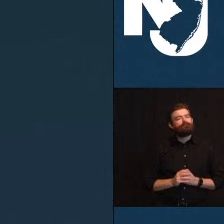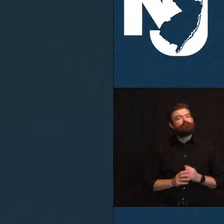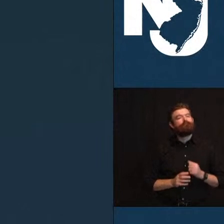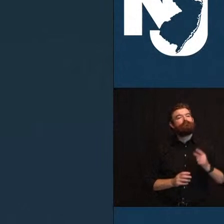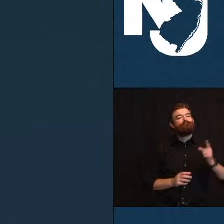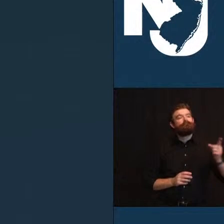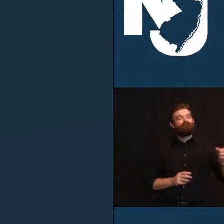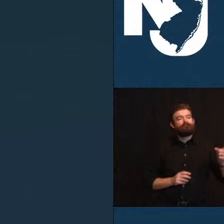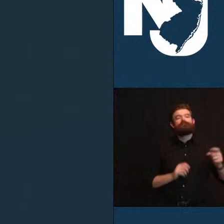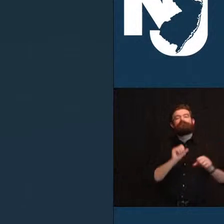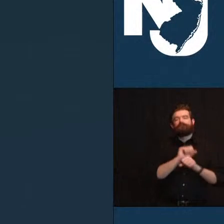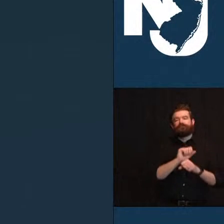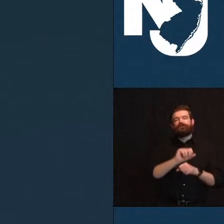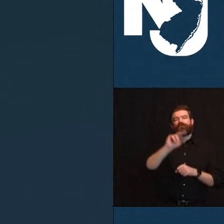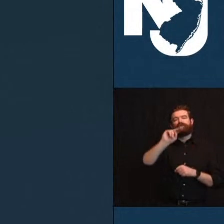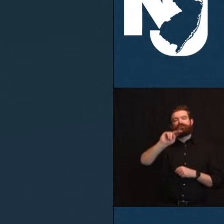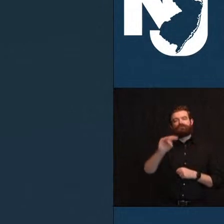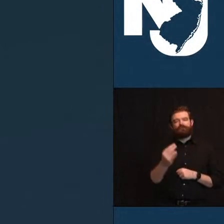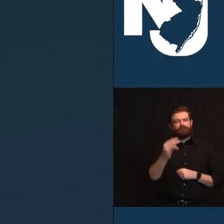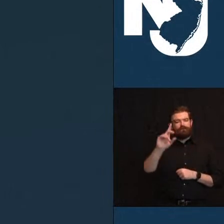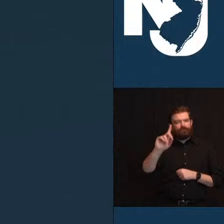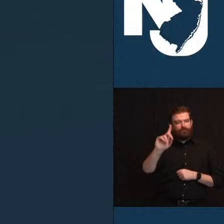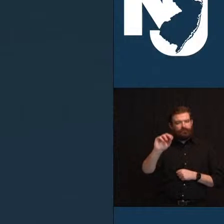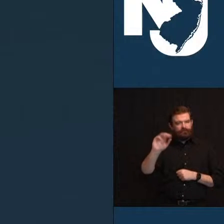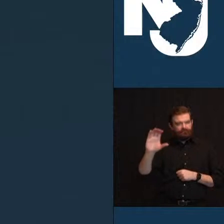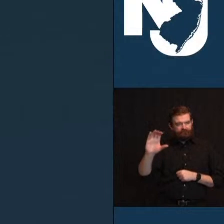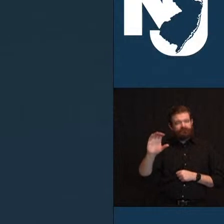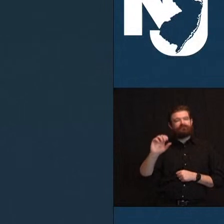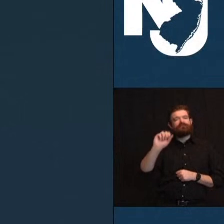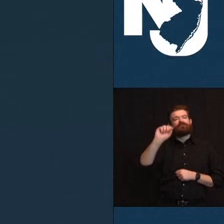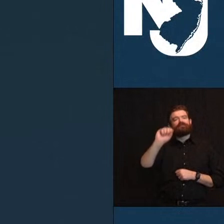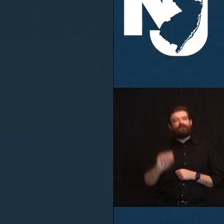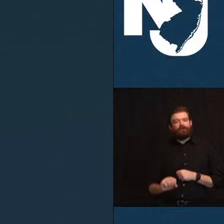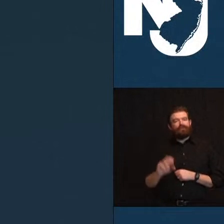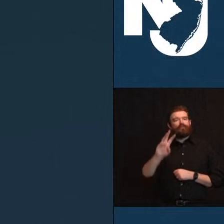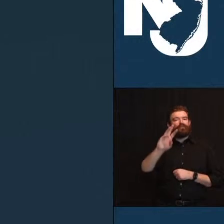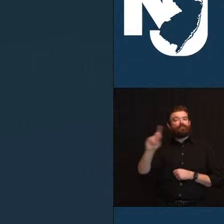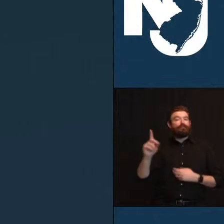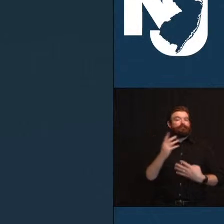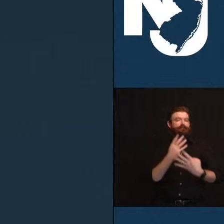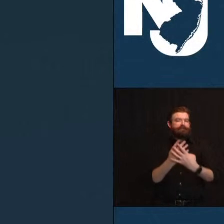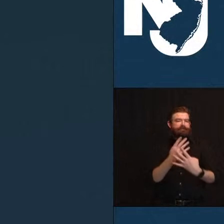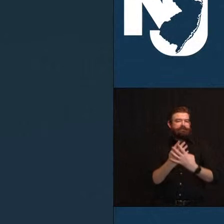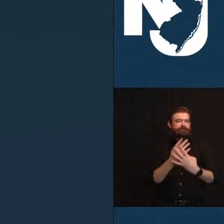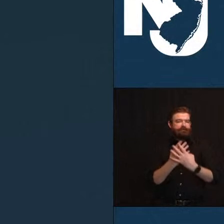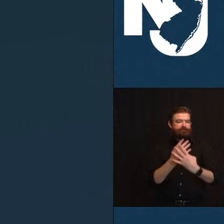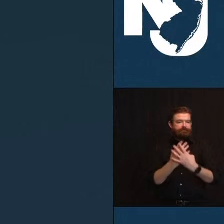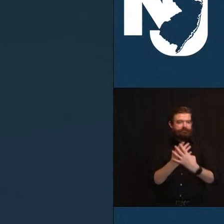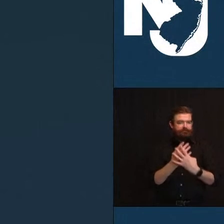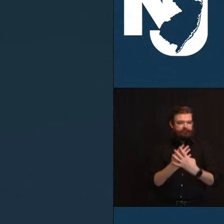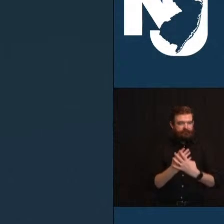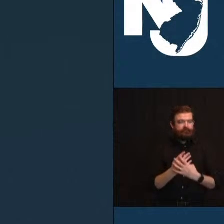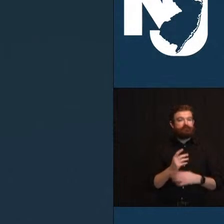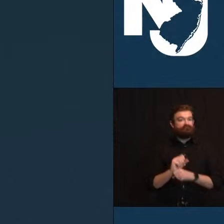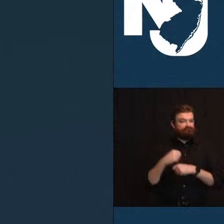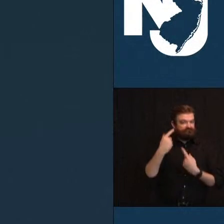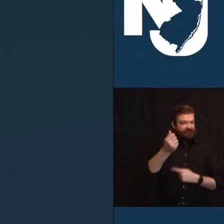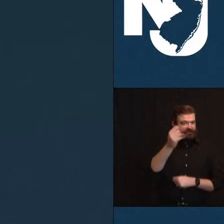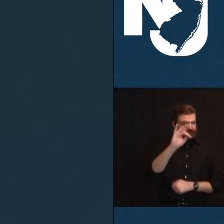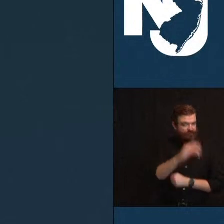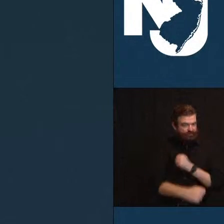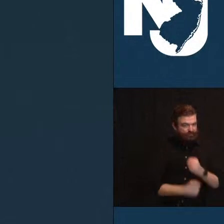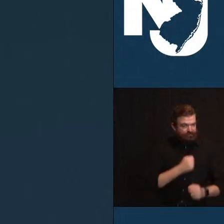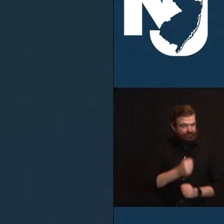at Southwood State Prison for the past 19 years. He served with dignity, and he was a proud member of a